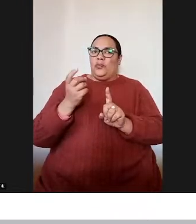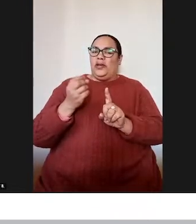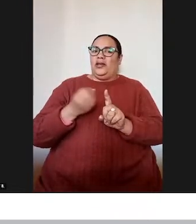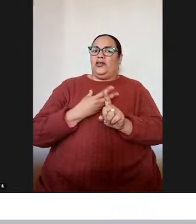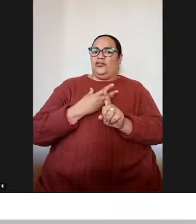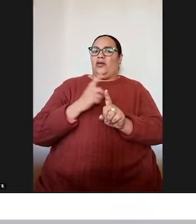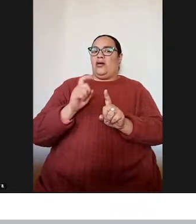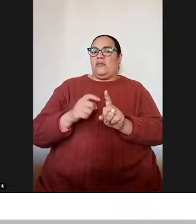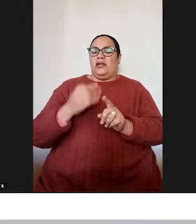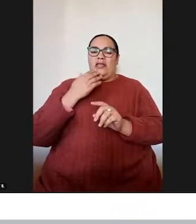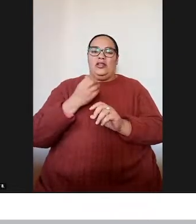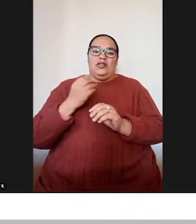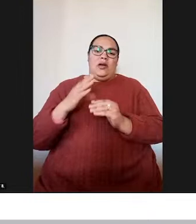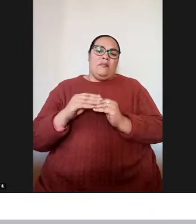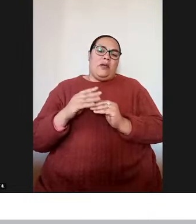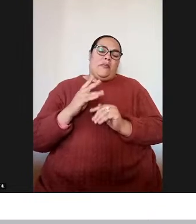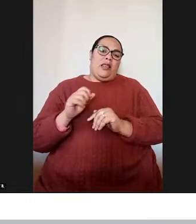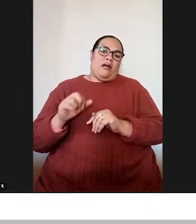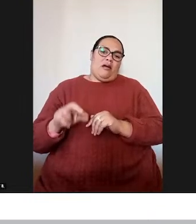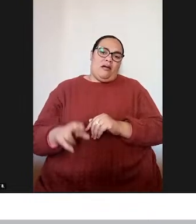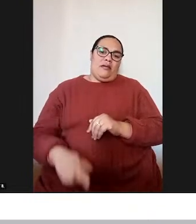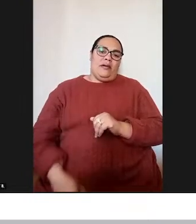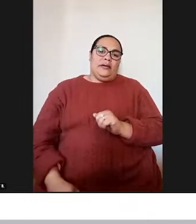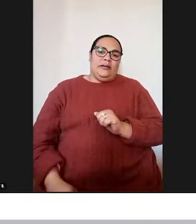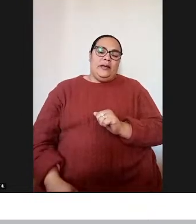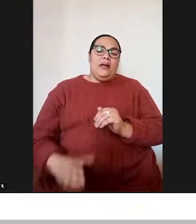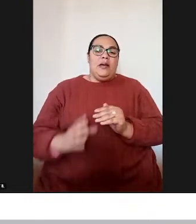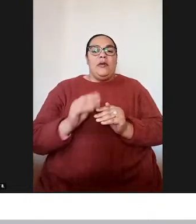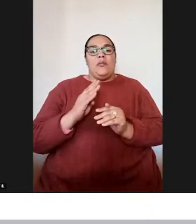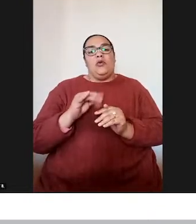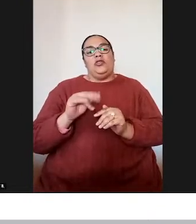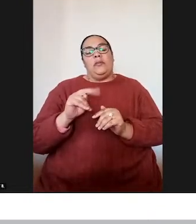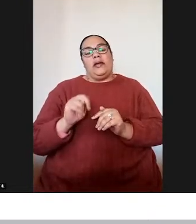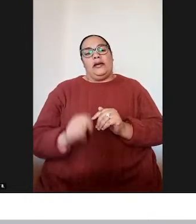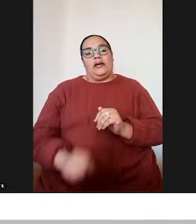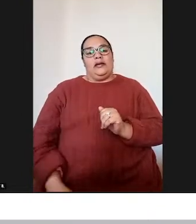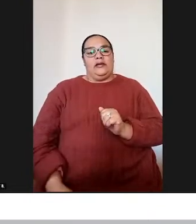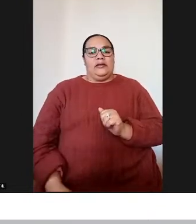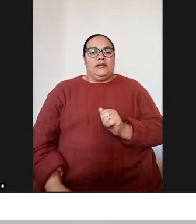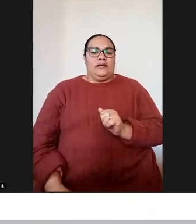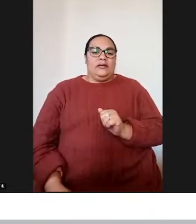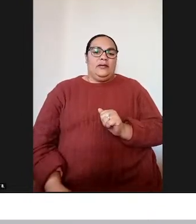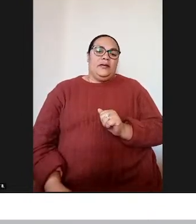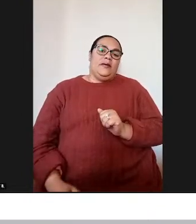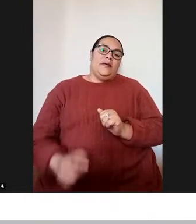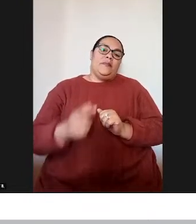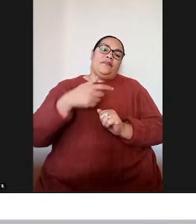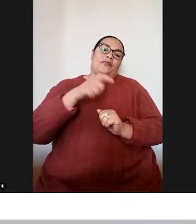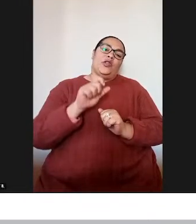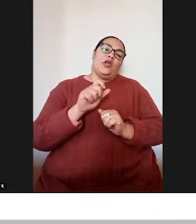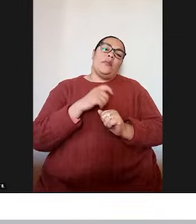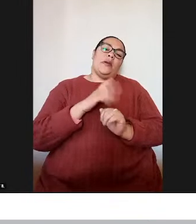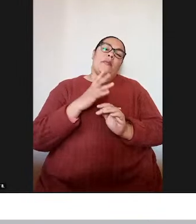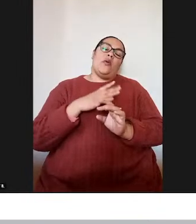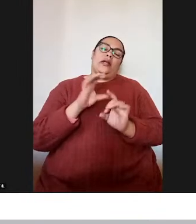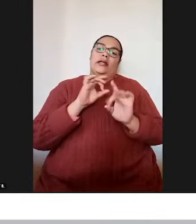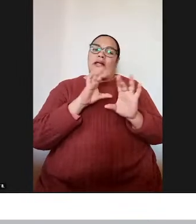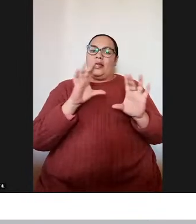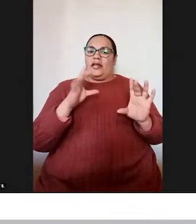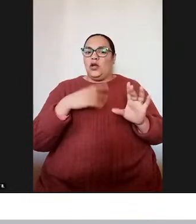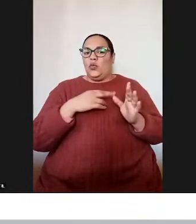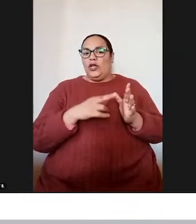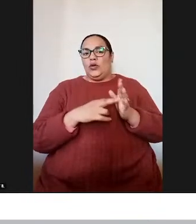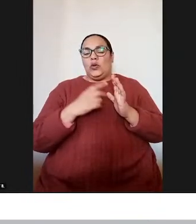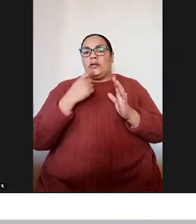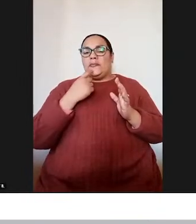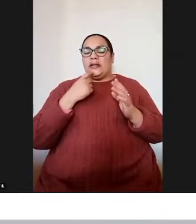you very much, Member Lecker. Member Bosman. Chair, I just want to ask for clarity. So we require a metal